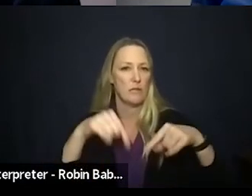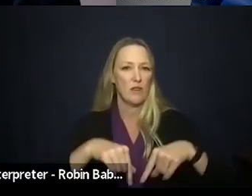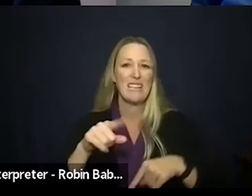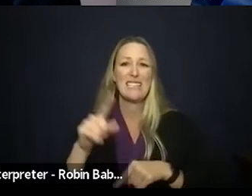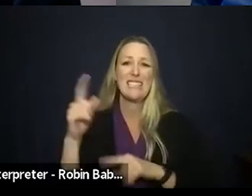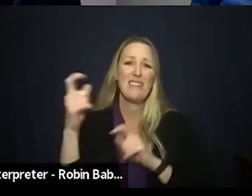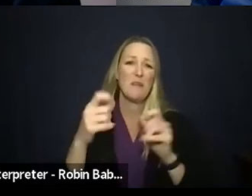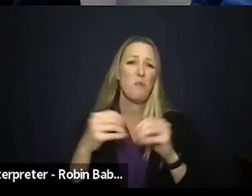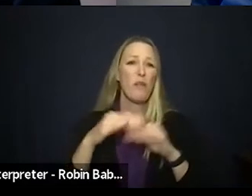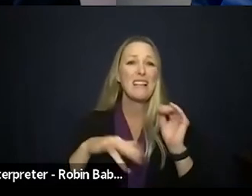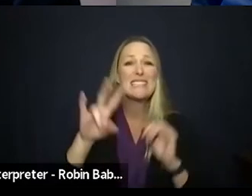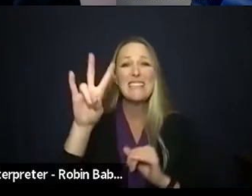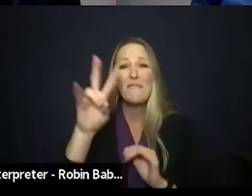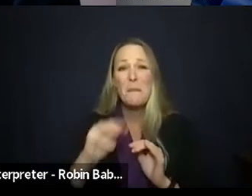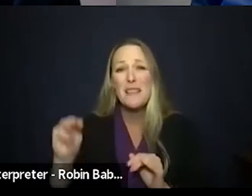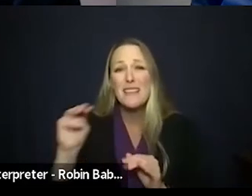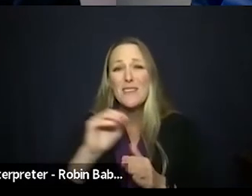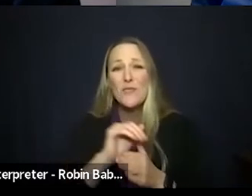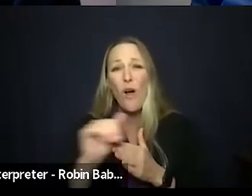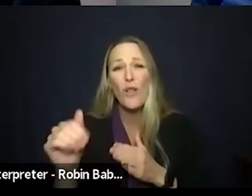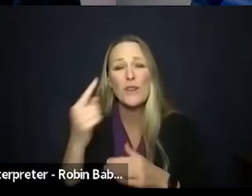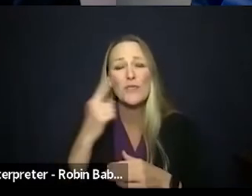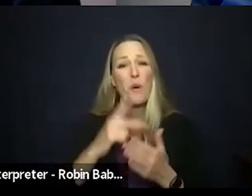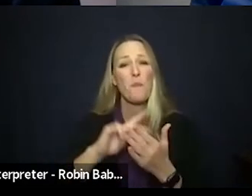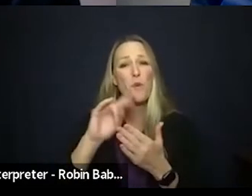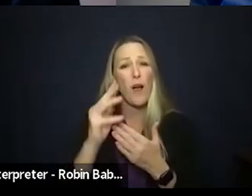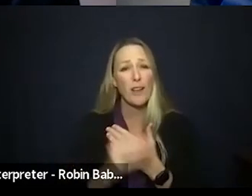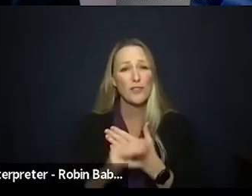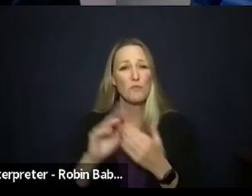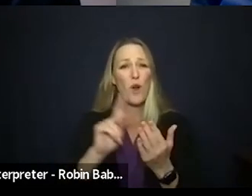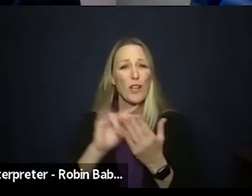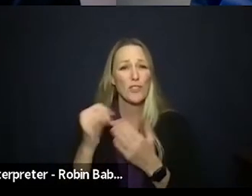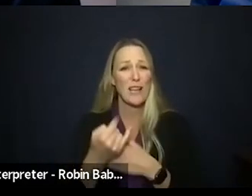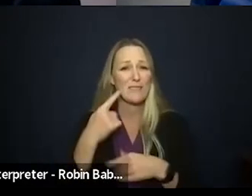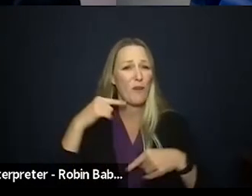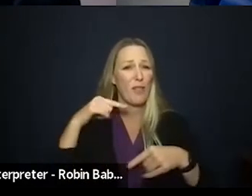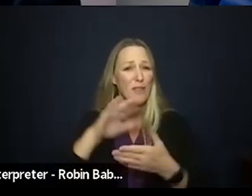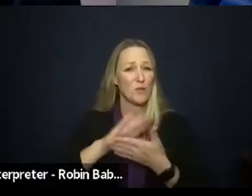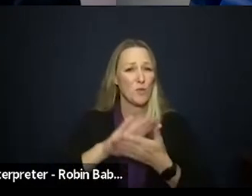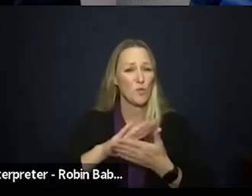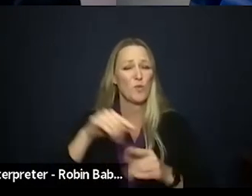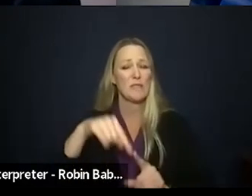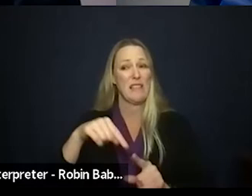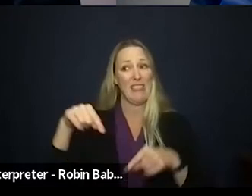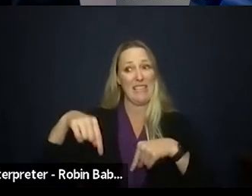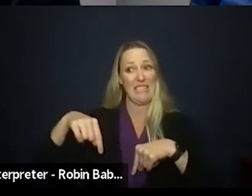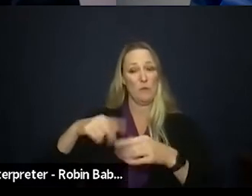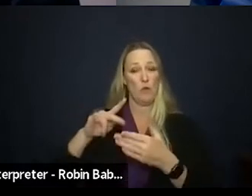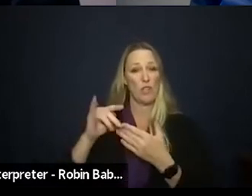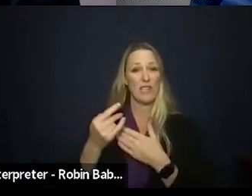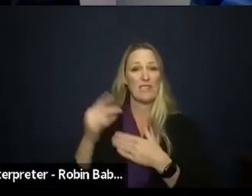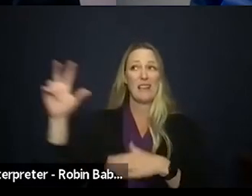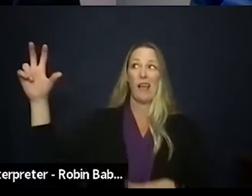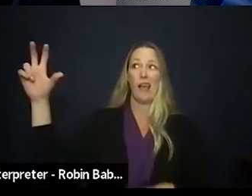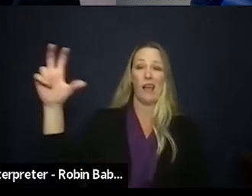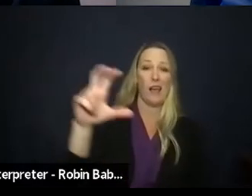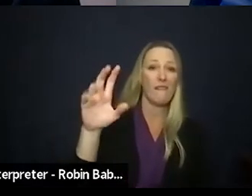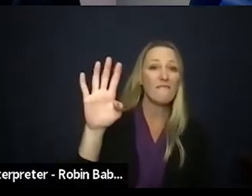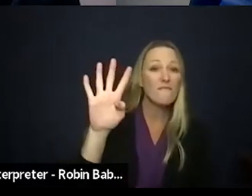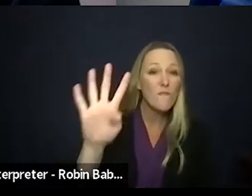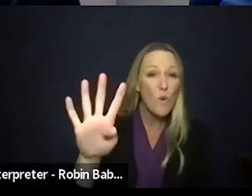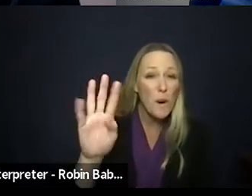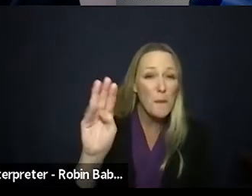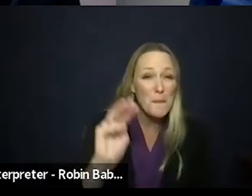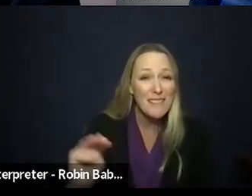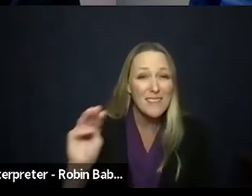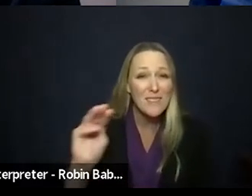seven million dollars to sbusd projects and programs and for this particular project he's provided four million dollars in support to help bring